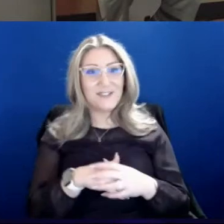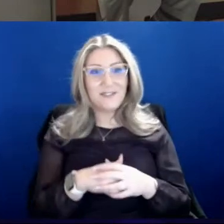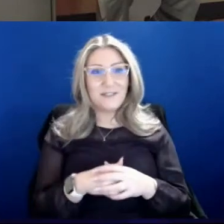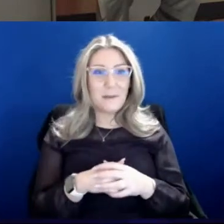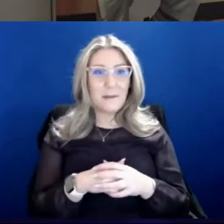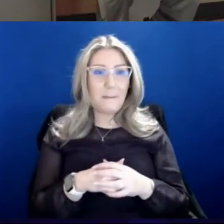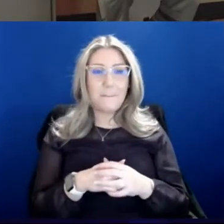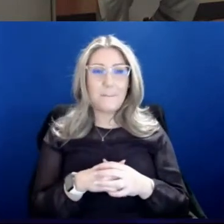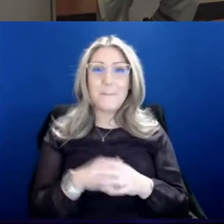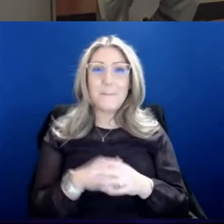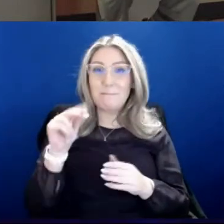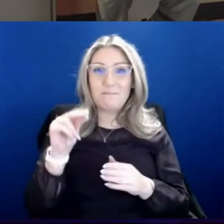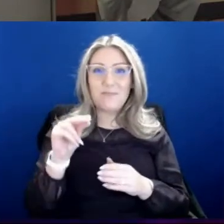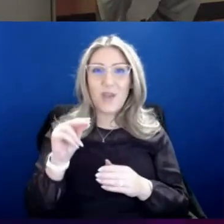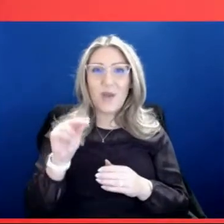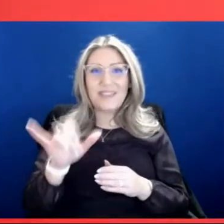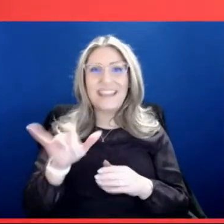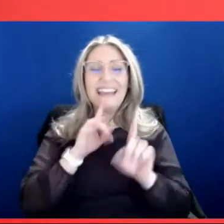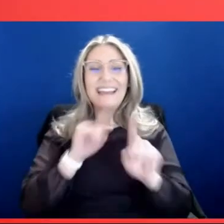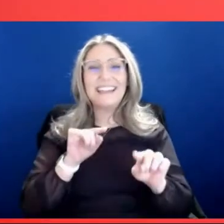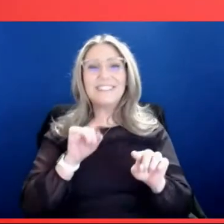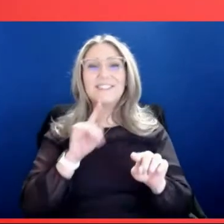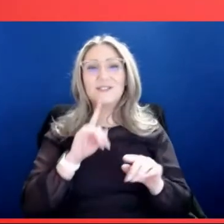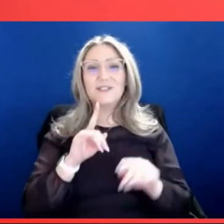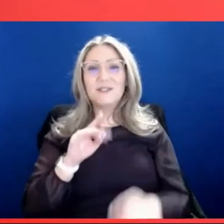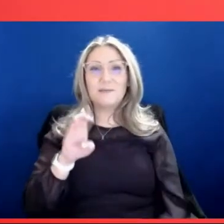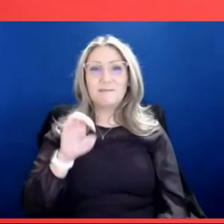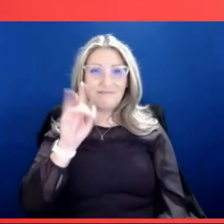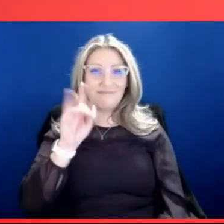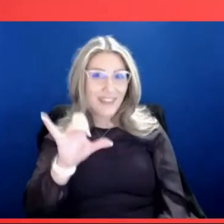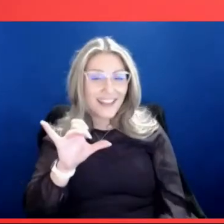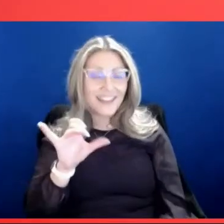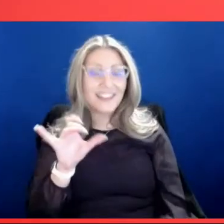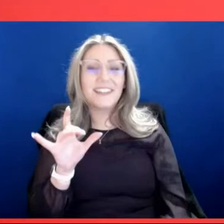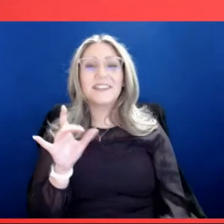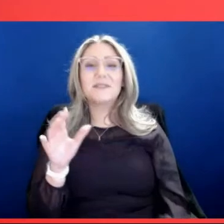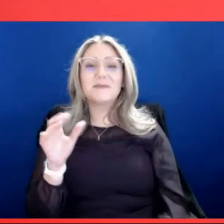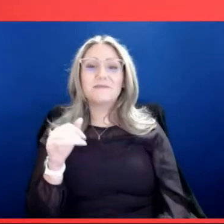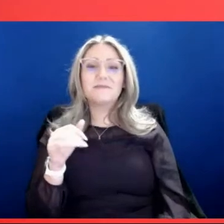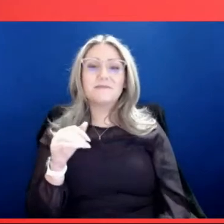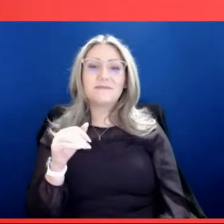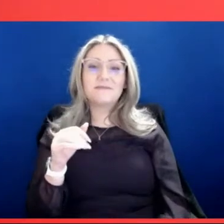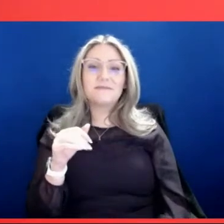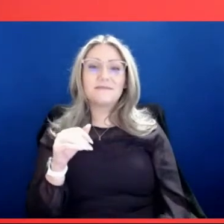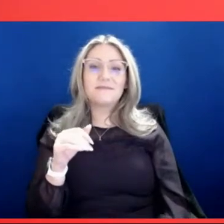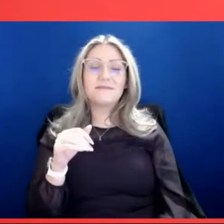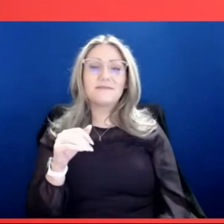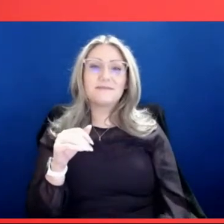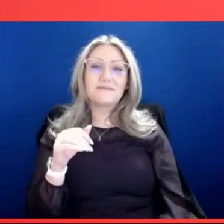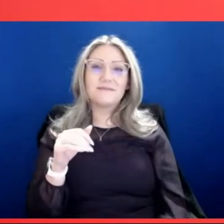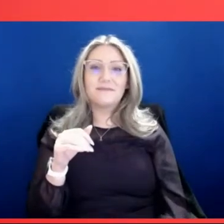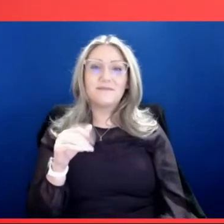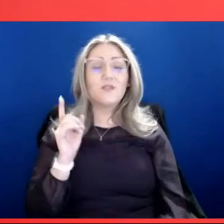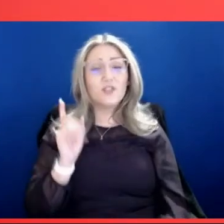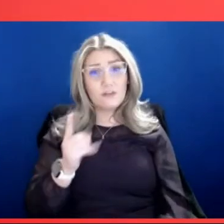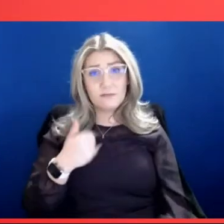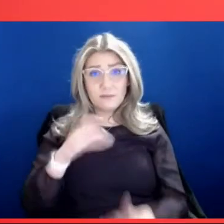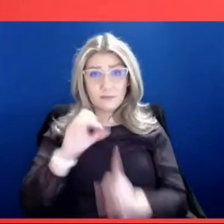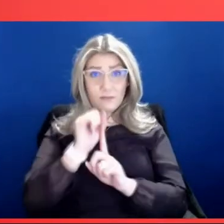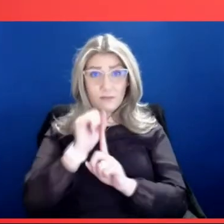I have that answer. Becky, and it's, because Becky has a situation where the